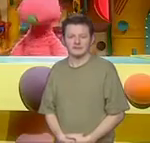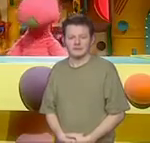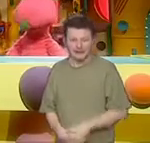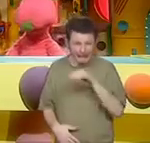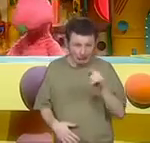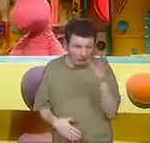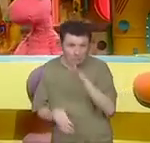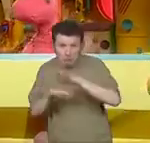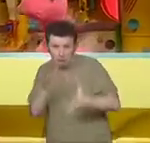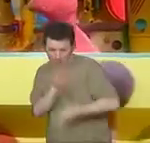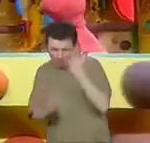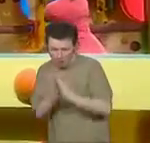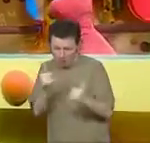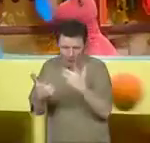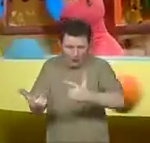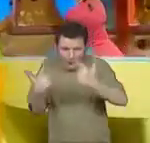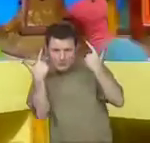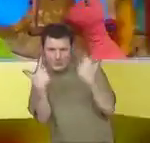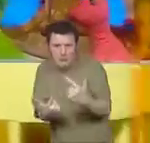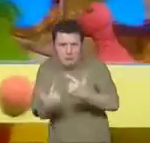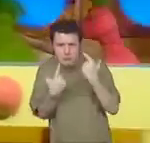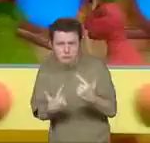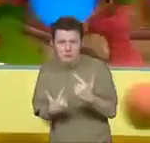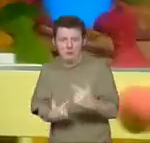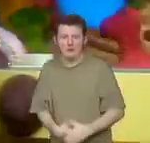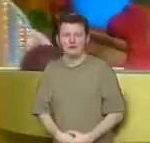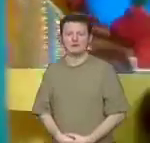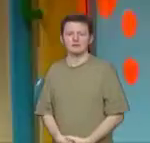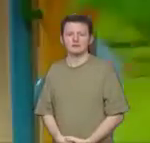Playing. Tiddly Peeps do an awful lot of playing.